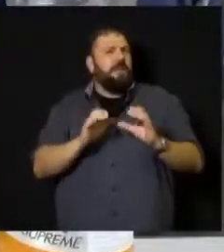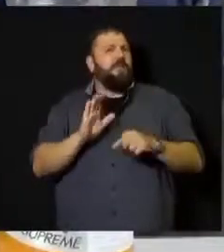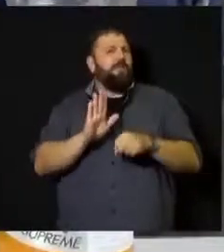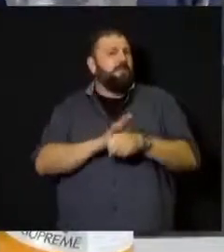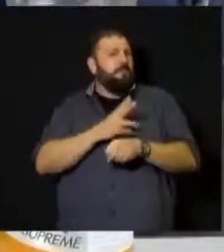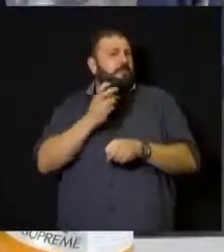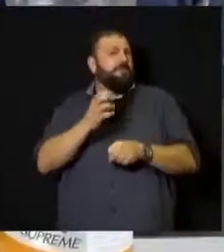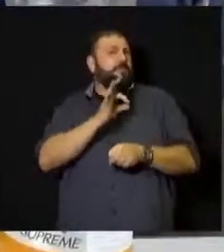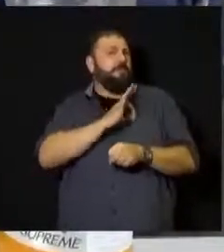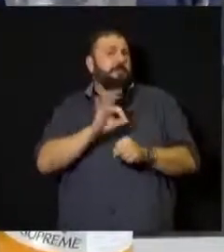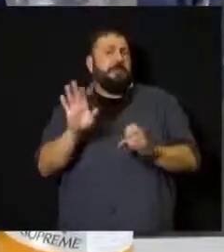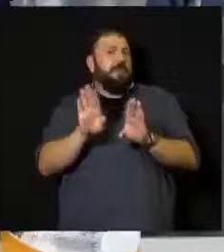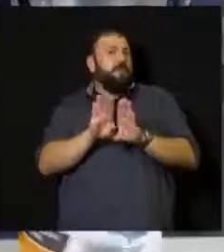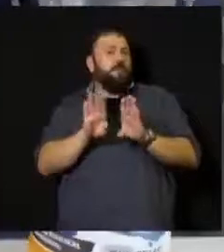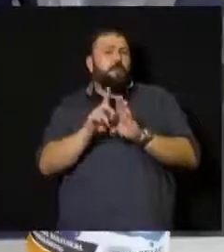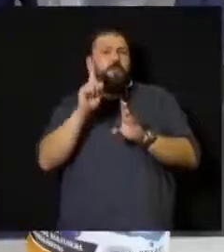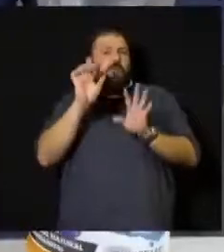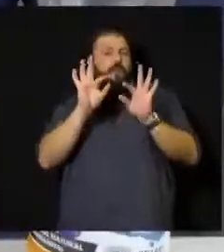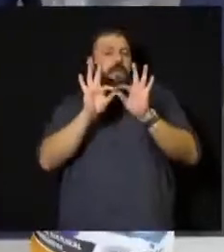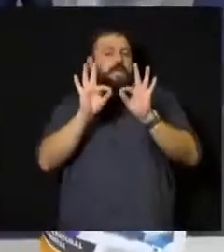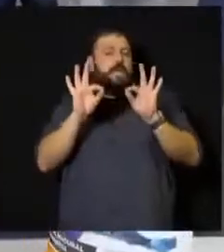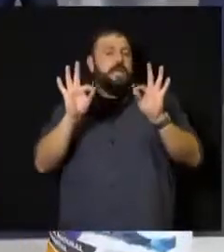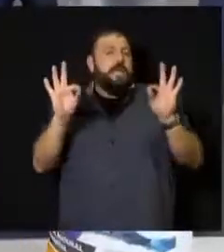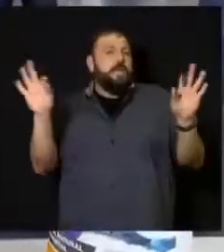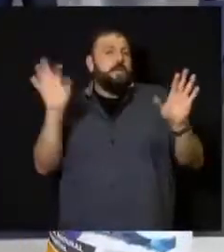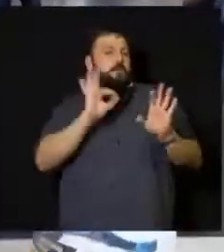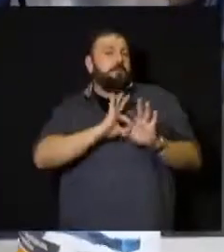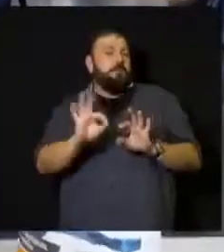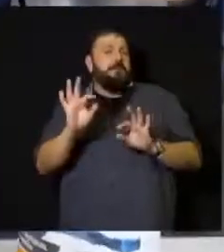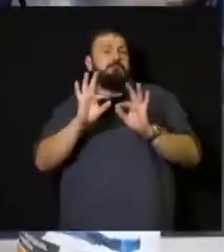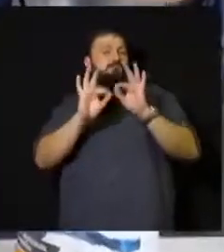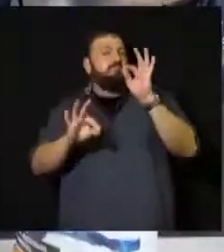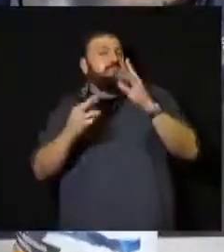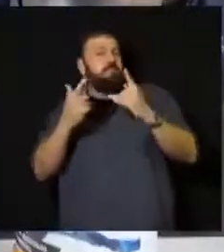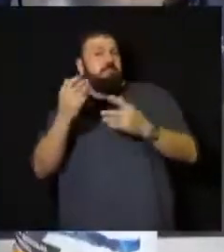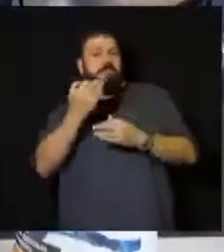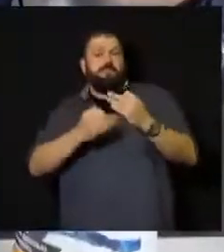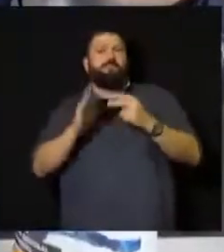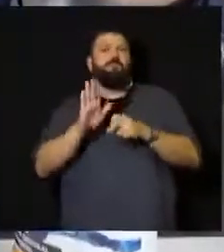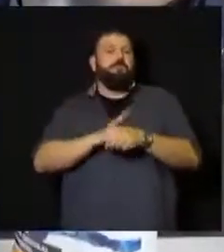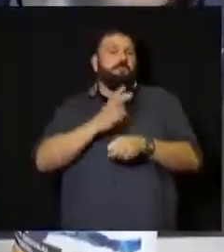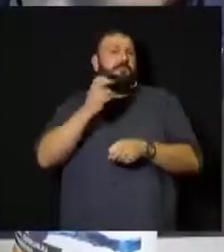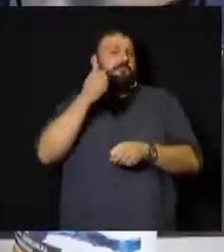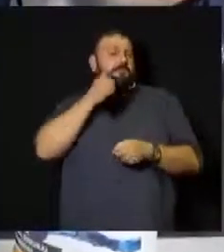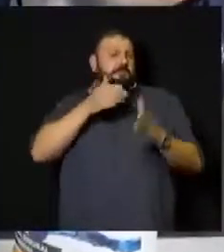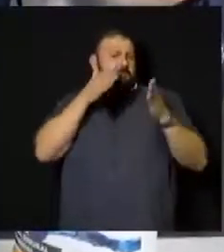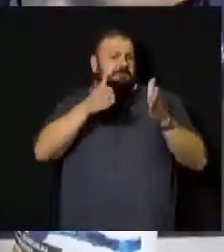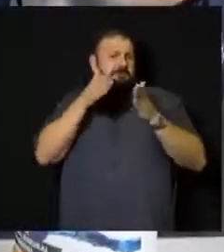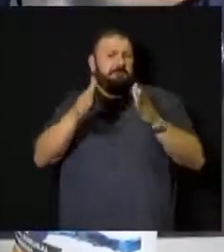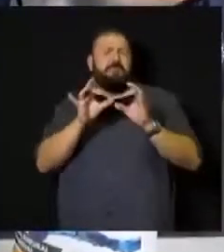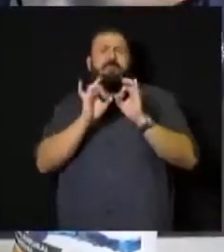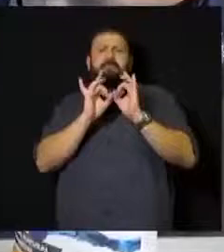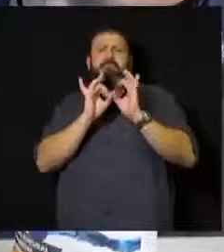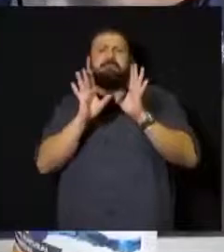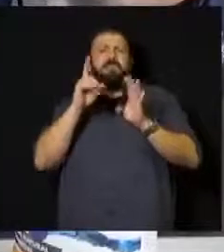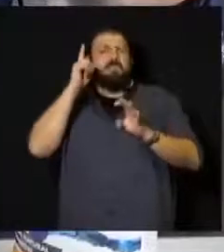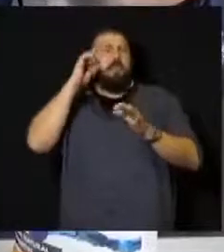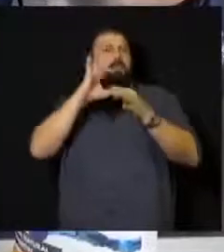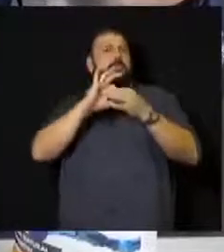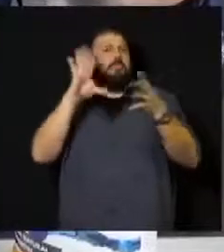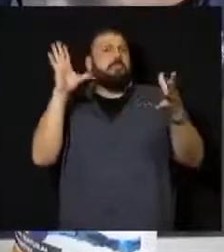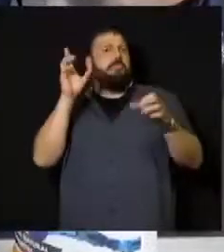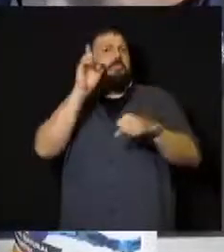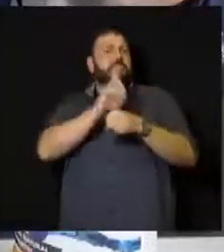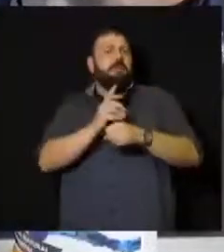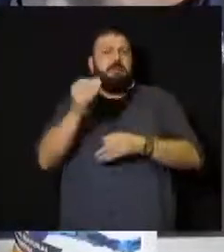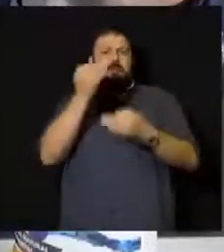fine line where we can, one moment you think you're focused, and all of a sudden the day went by,